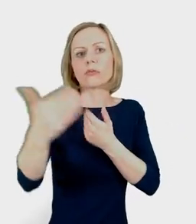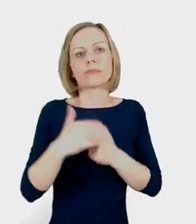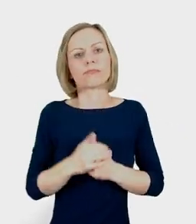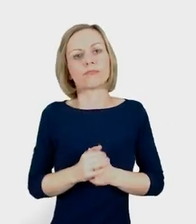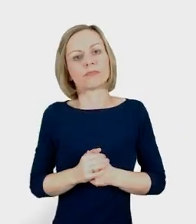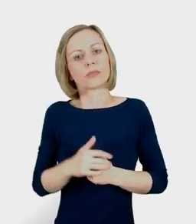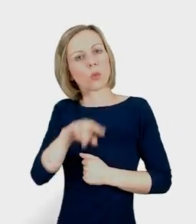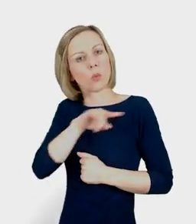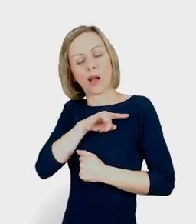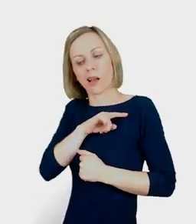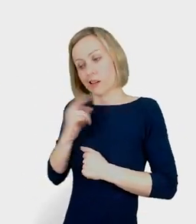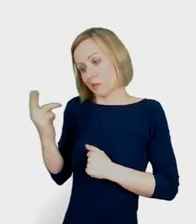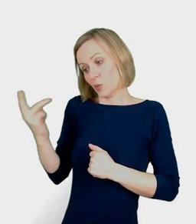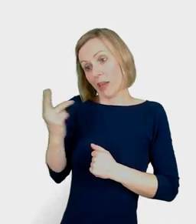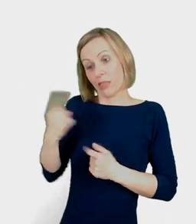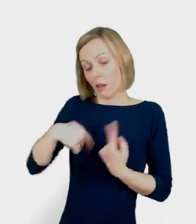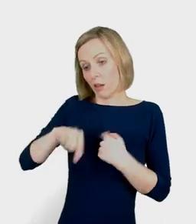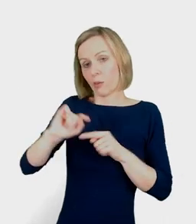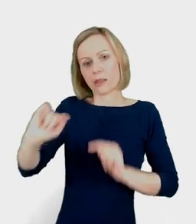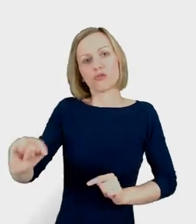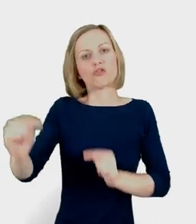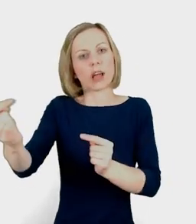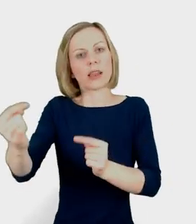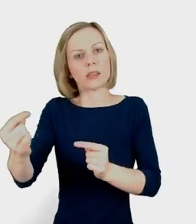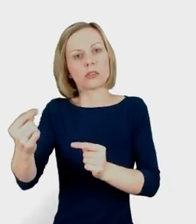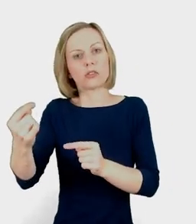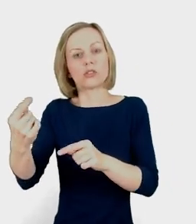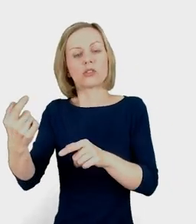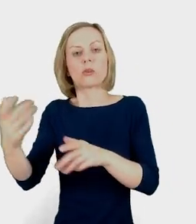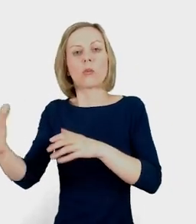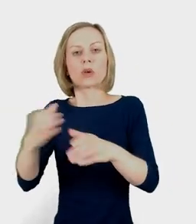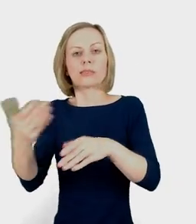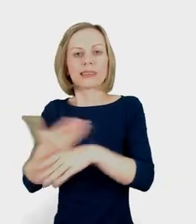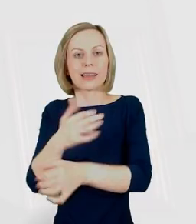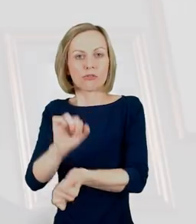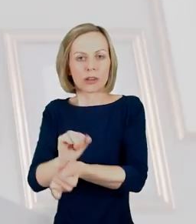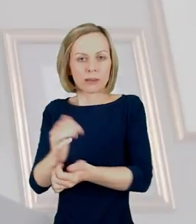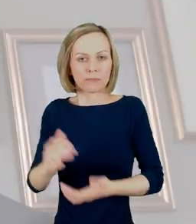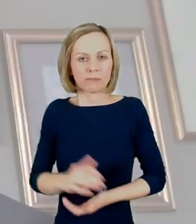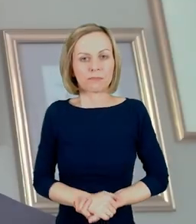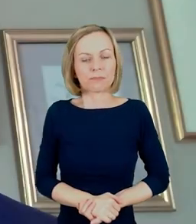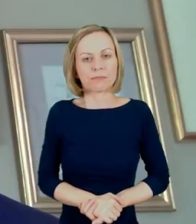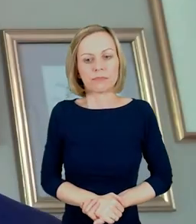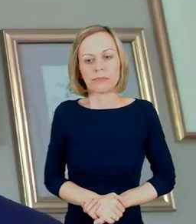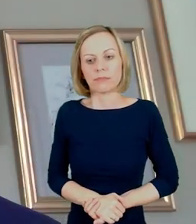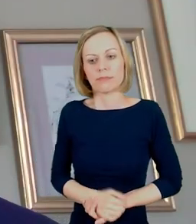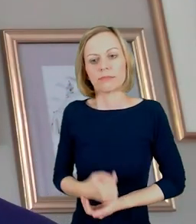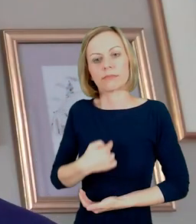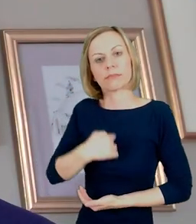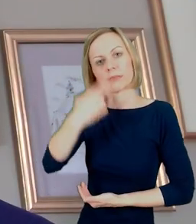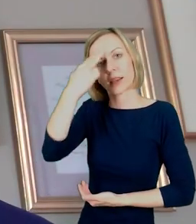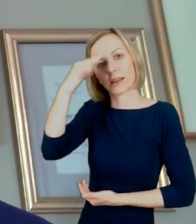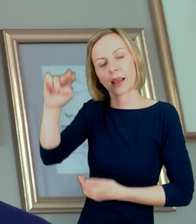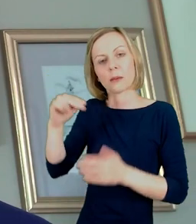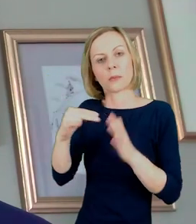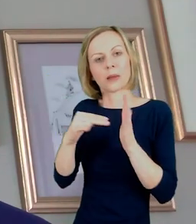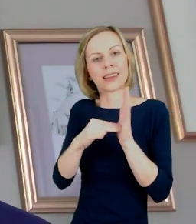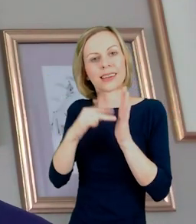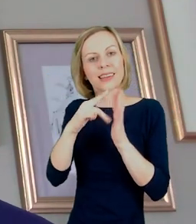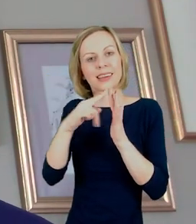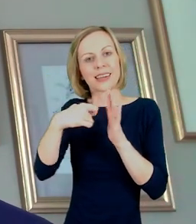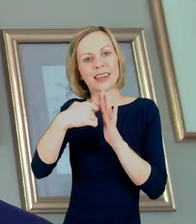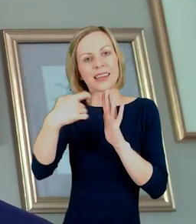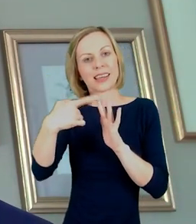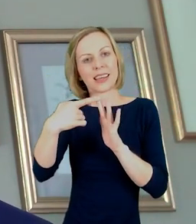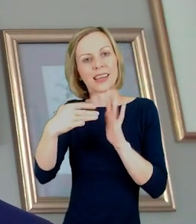many years, because together we can fight modern slavery. Thank you. My name is Nikki Sweetman,